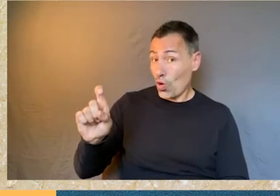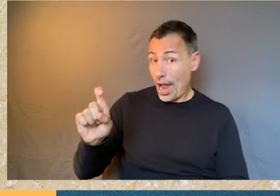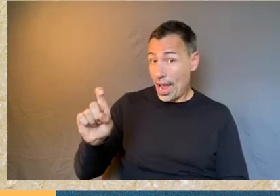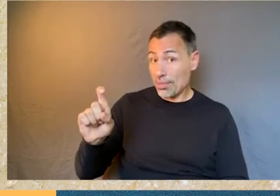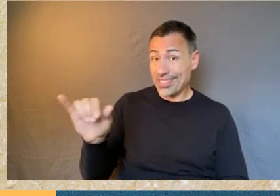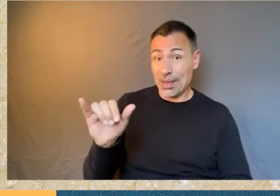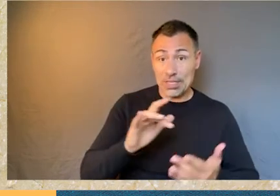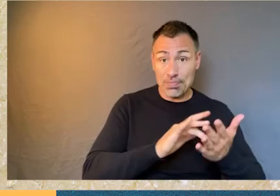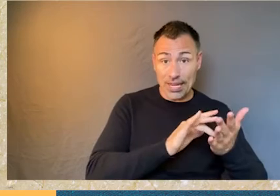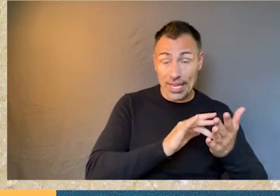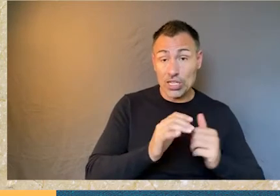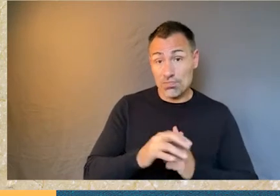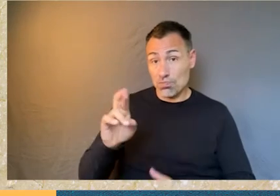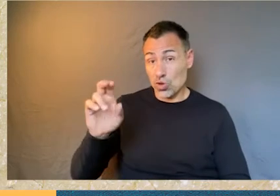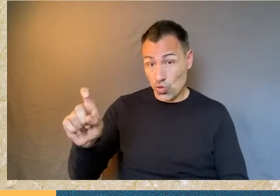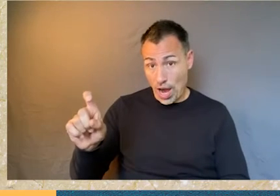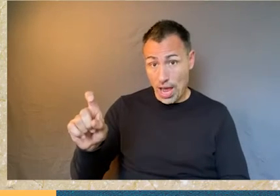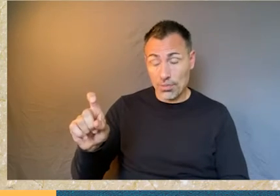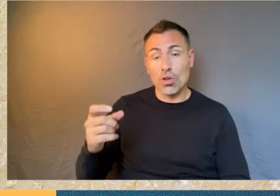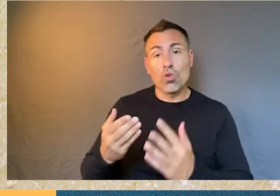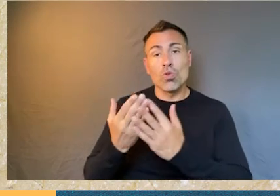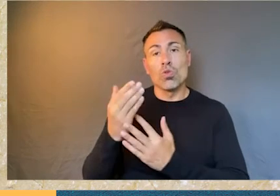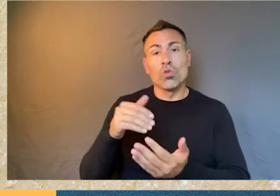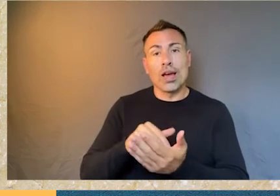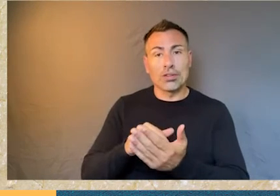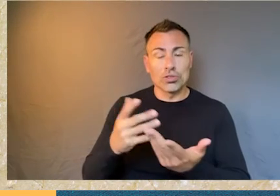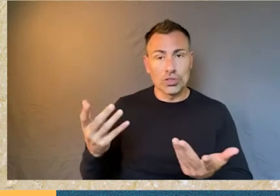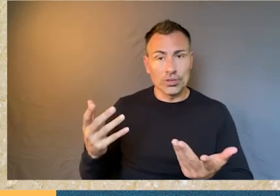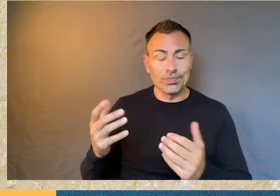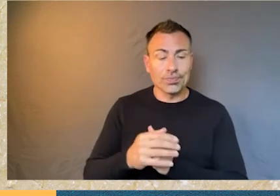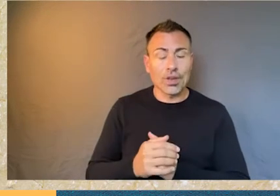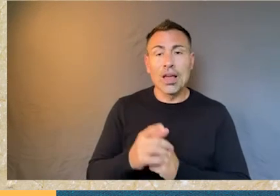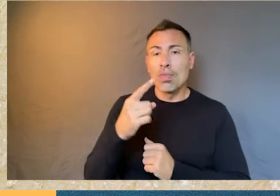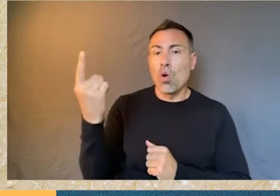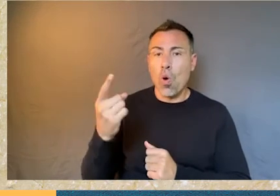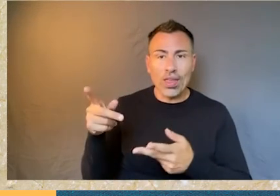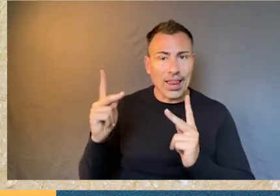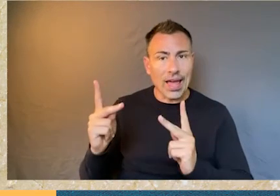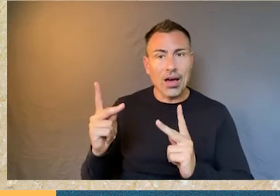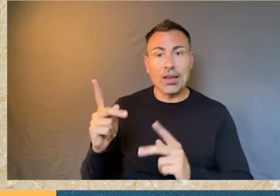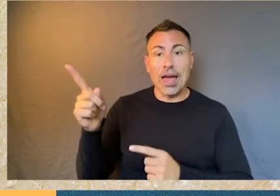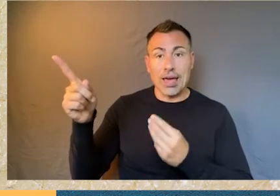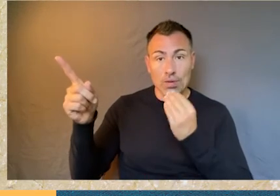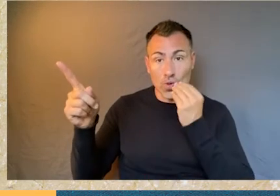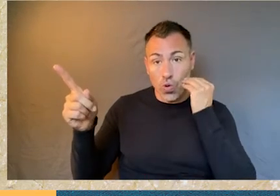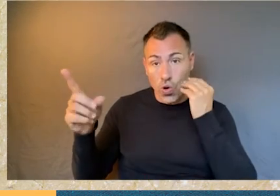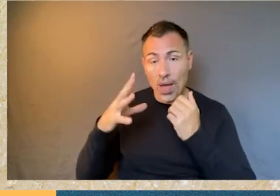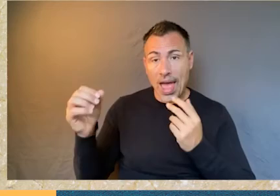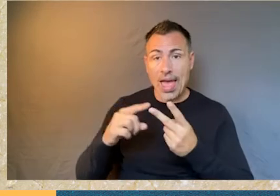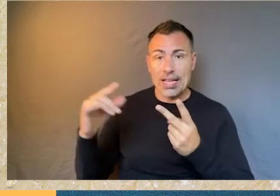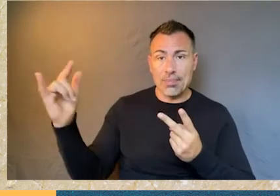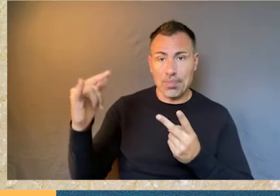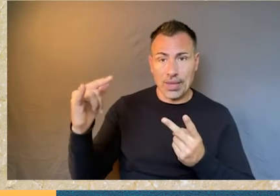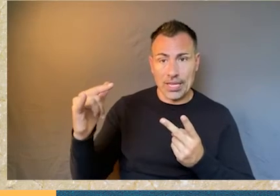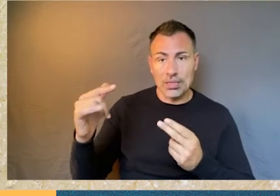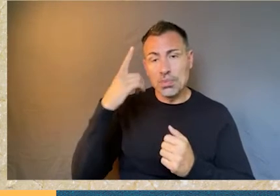professionals. ESAs are only allowed in the home and on planes because they are allowed by the Fair Housing